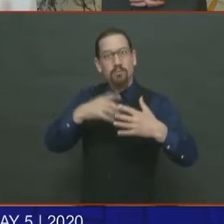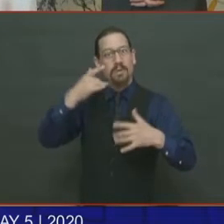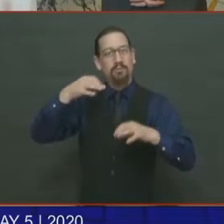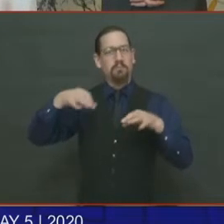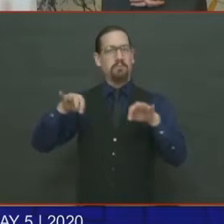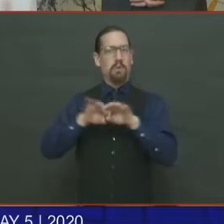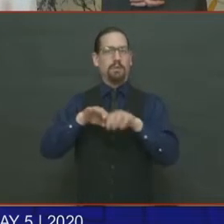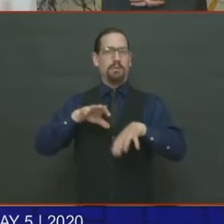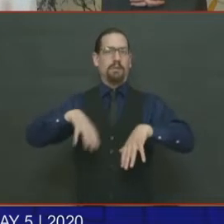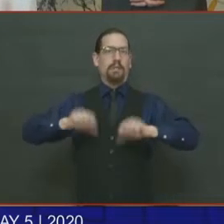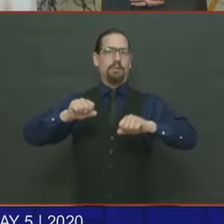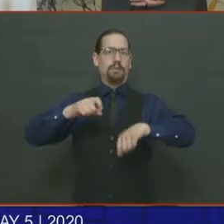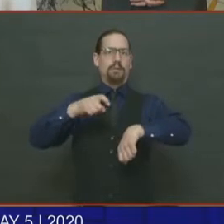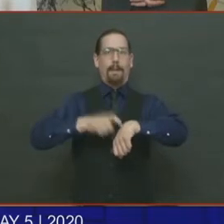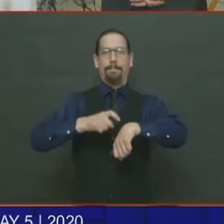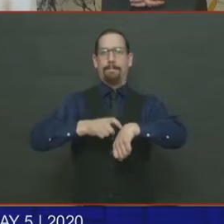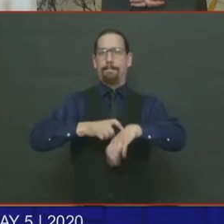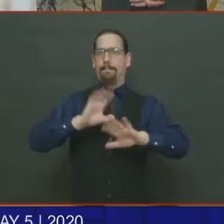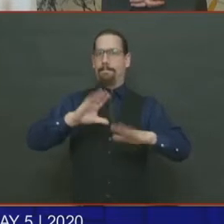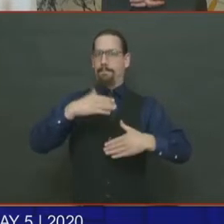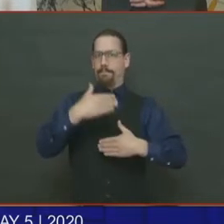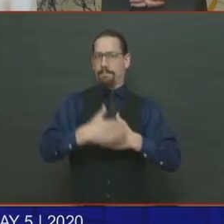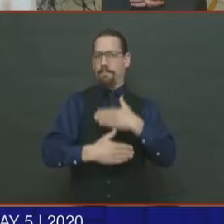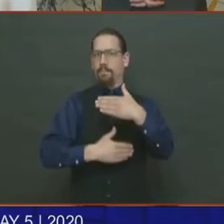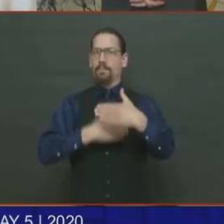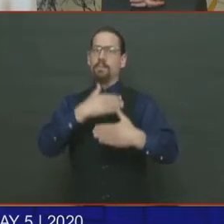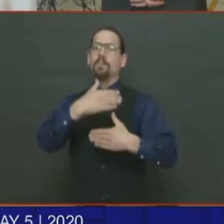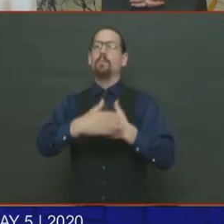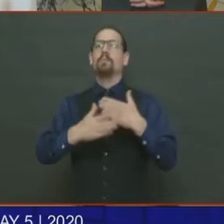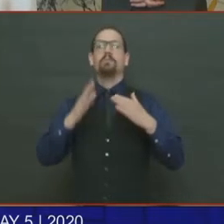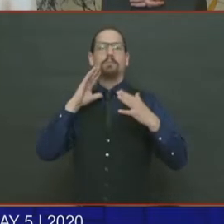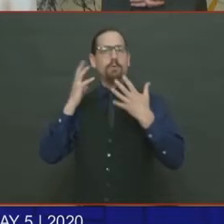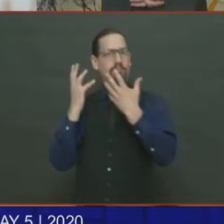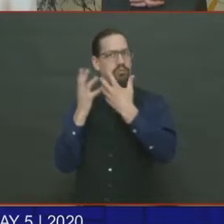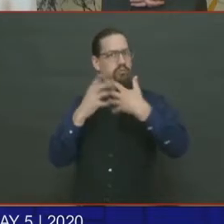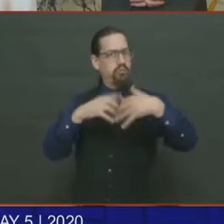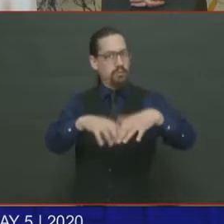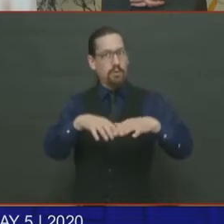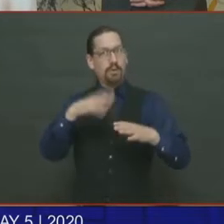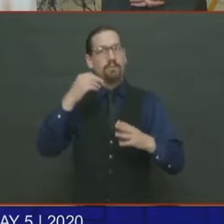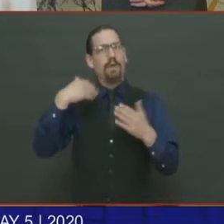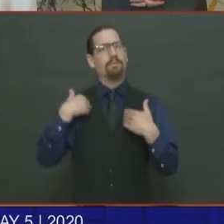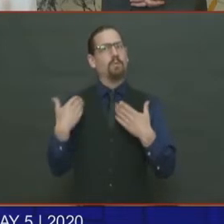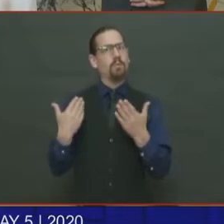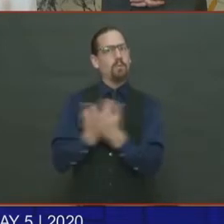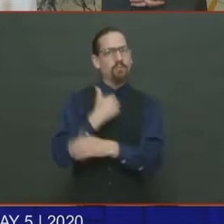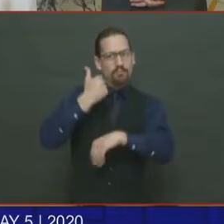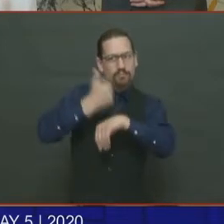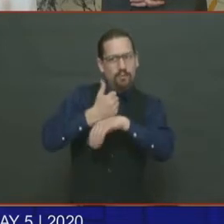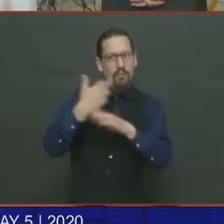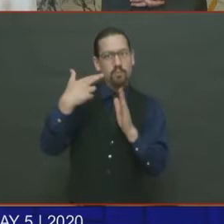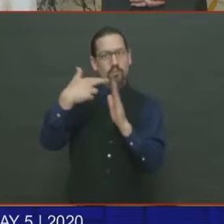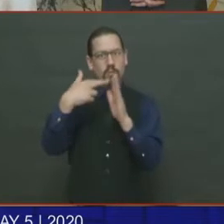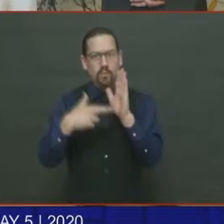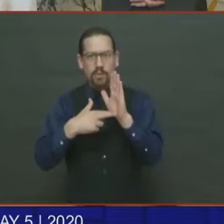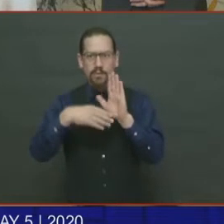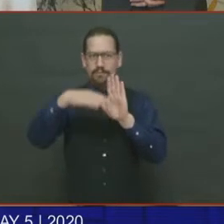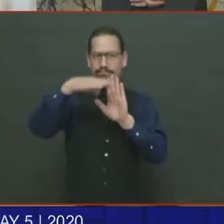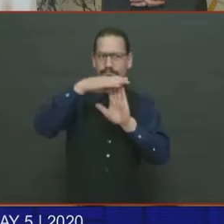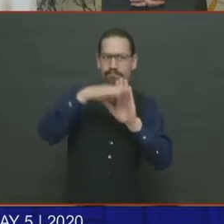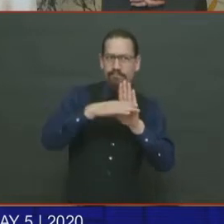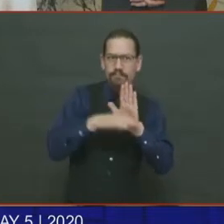rule following by all of us. It's also going to require a lot of creativity, flexibility,